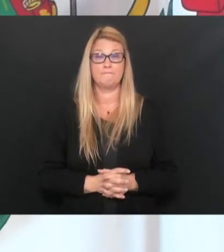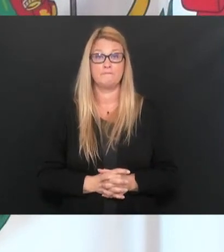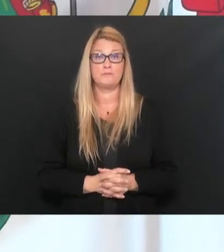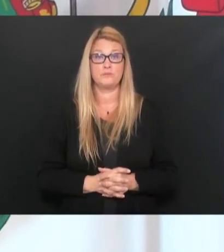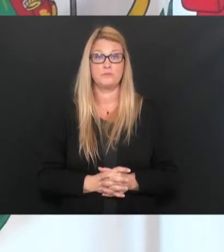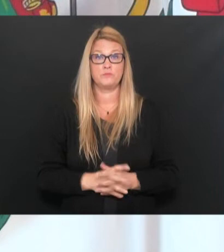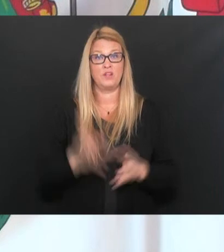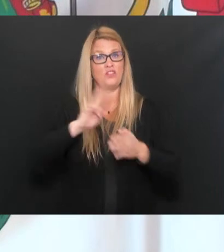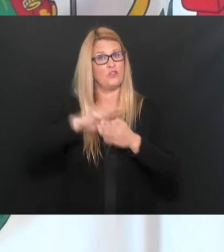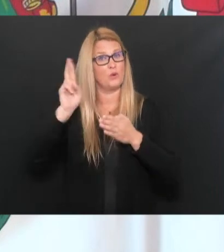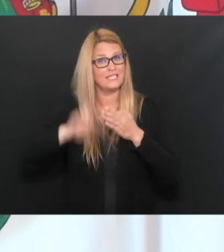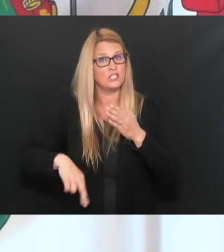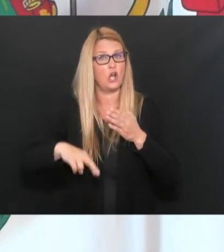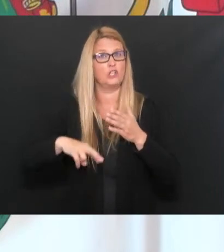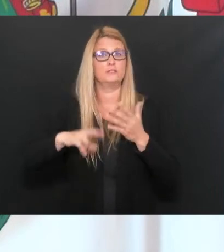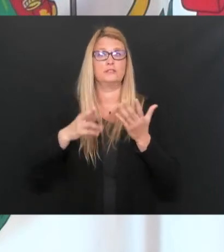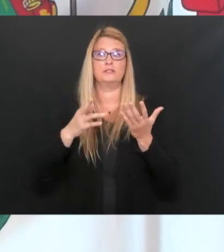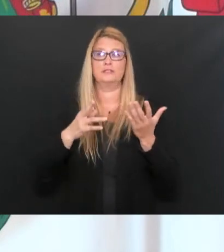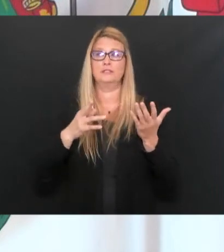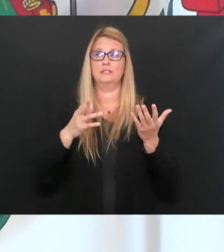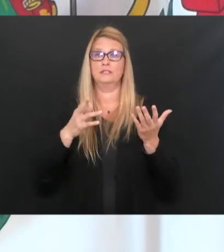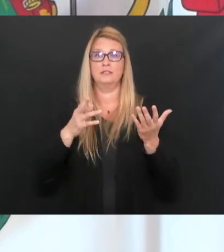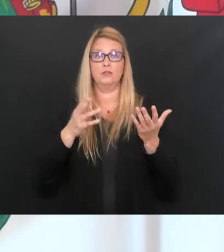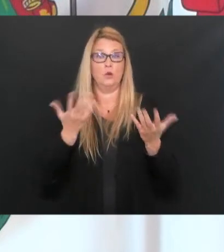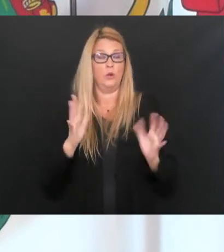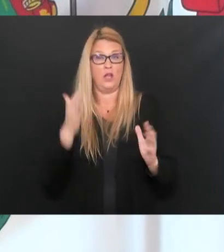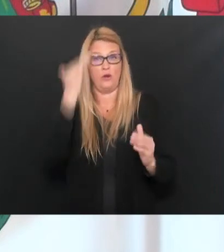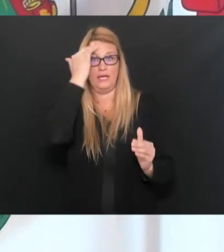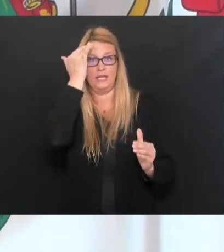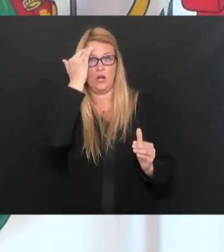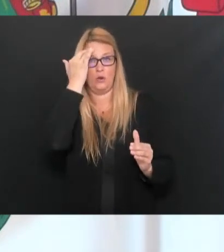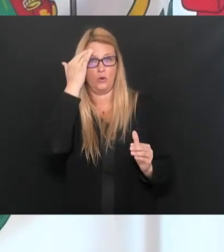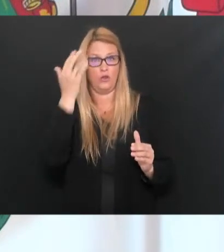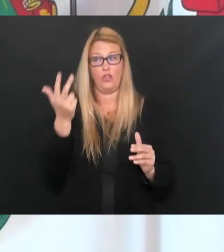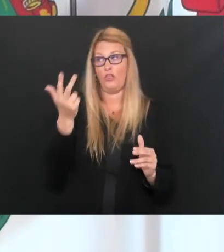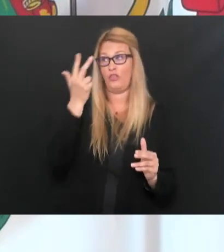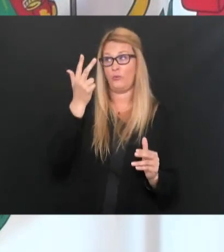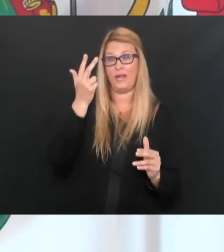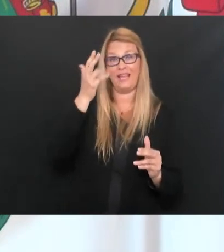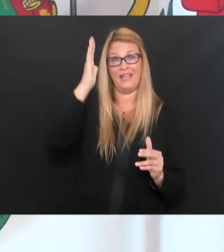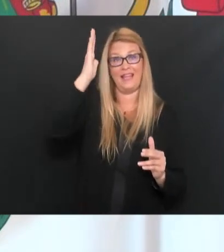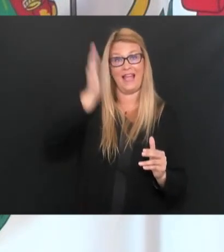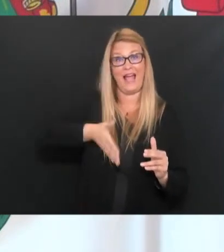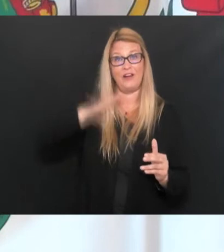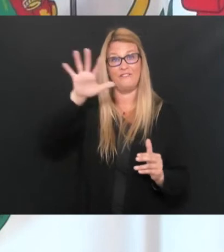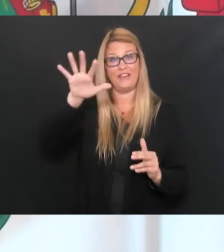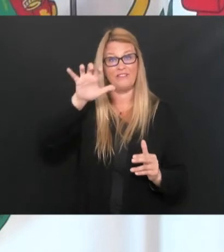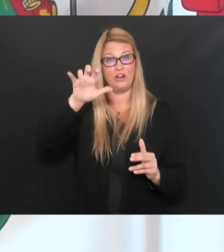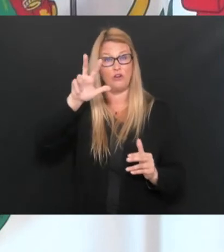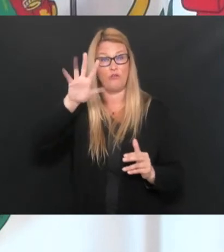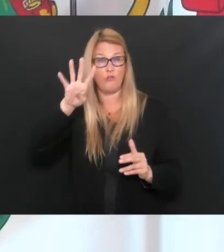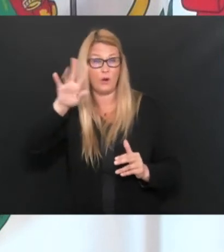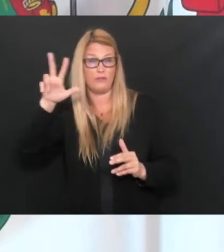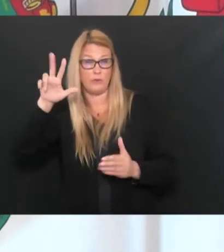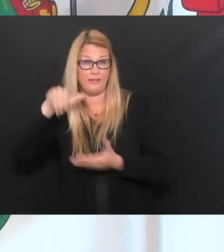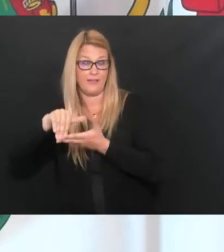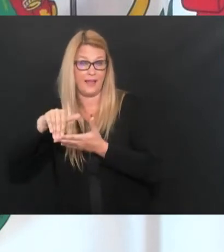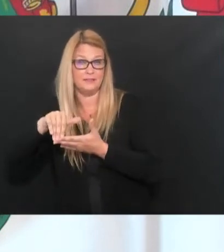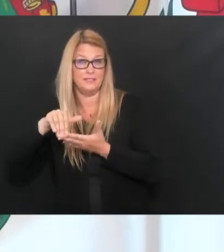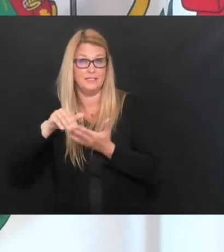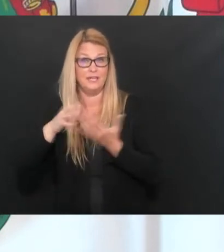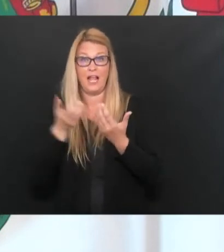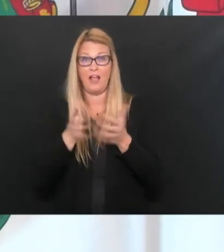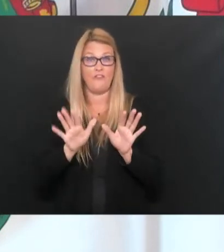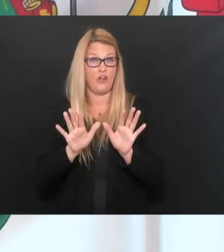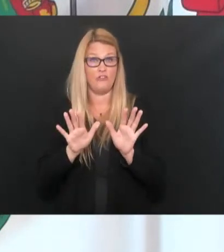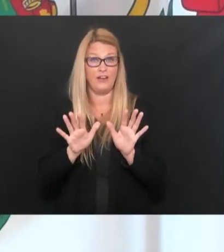the results from the standpoint, we know that 3 out of 543,000 that we've lost that